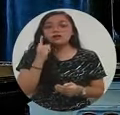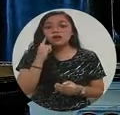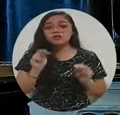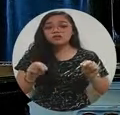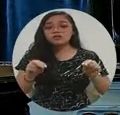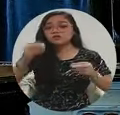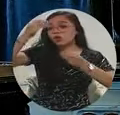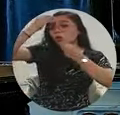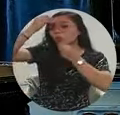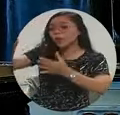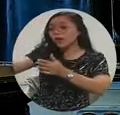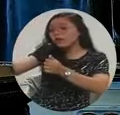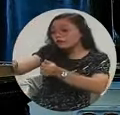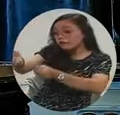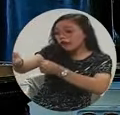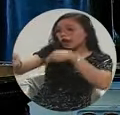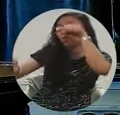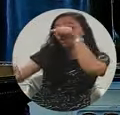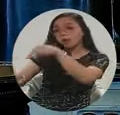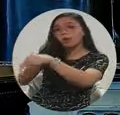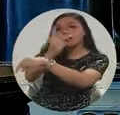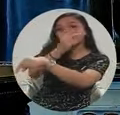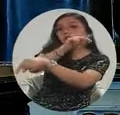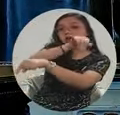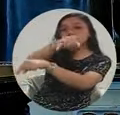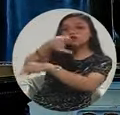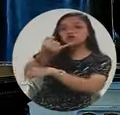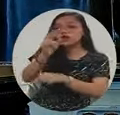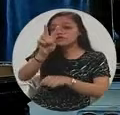have to just obey the word as it is.